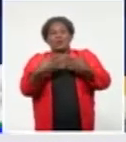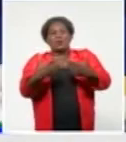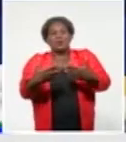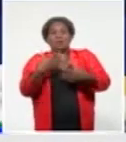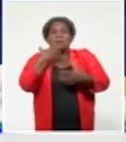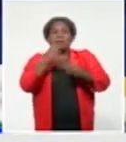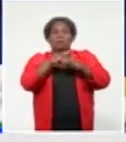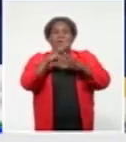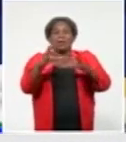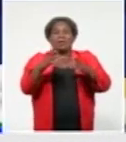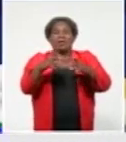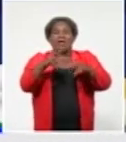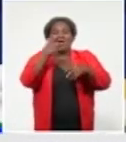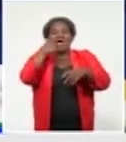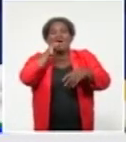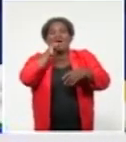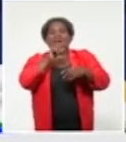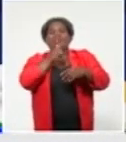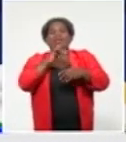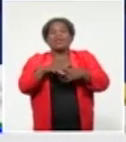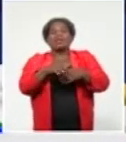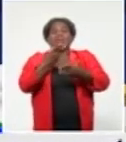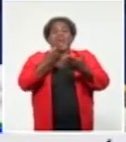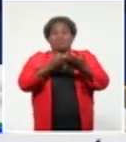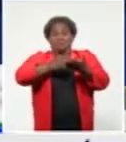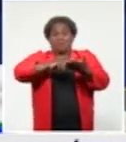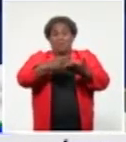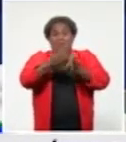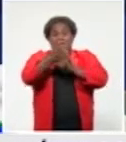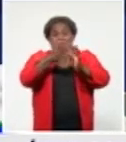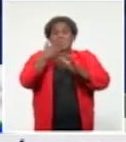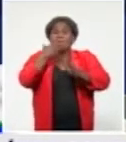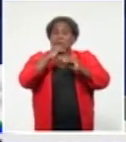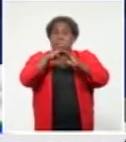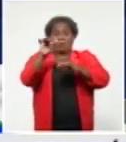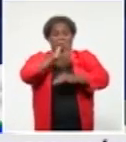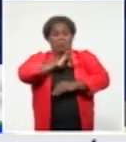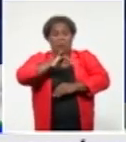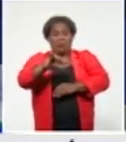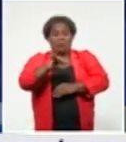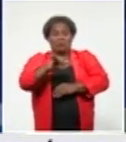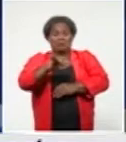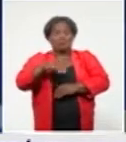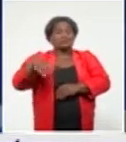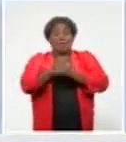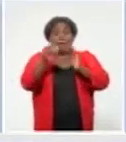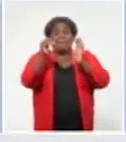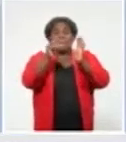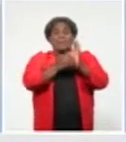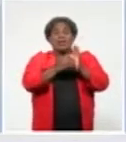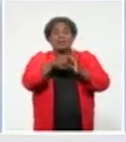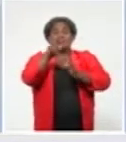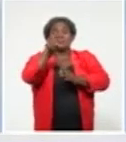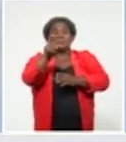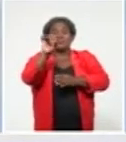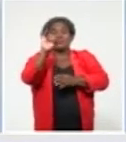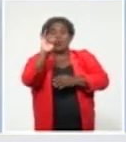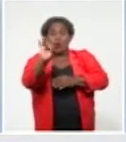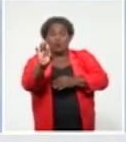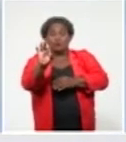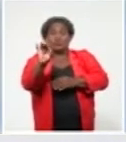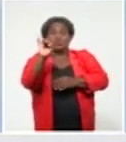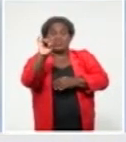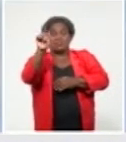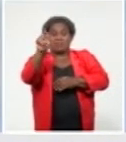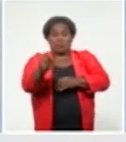Good morning to everyone, to Abdiel, to the sign language interpreter, and to all people tuned in every morning. Our country